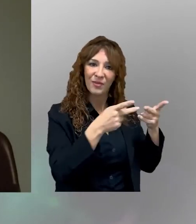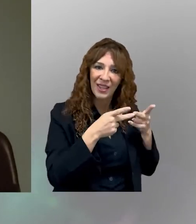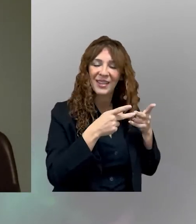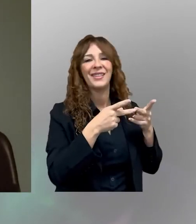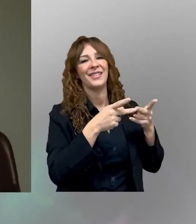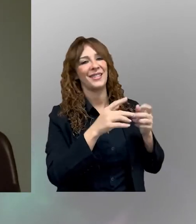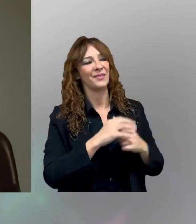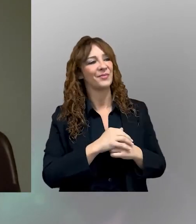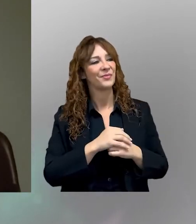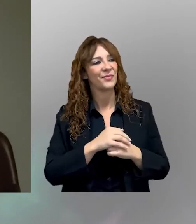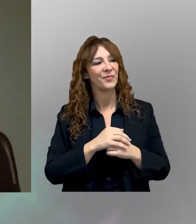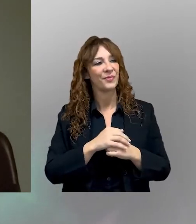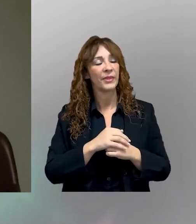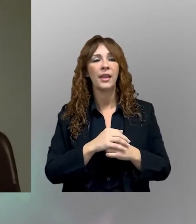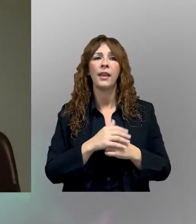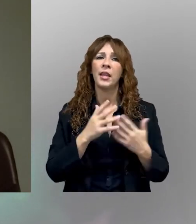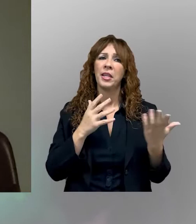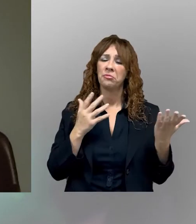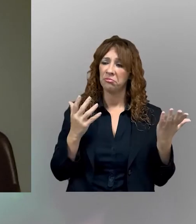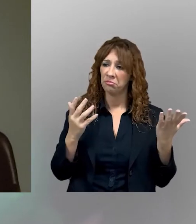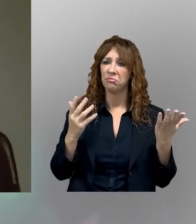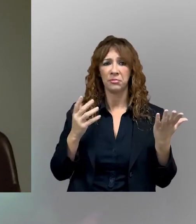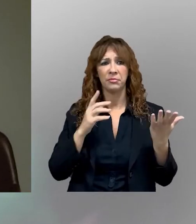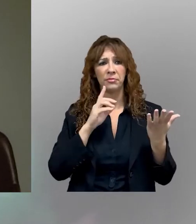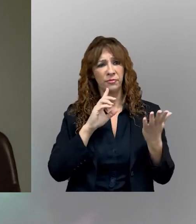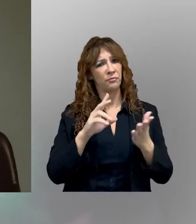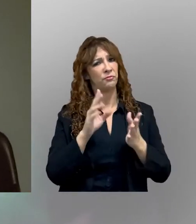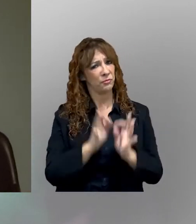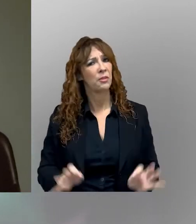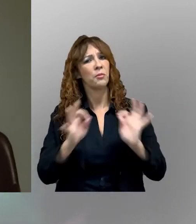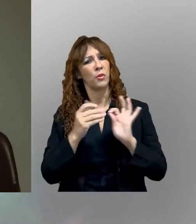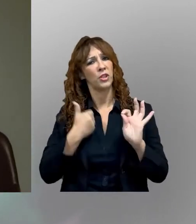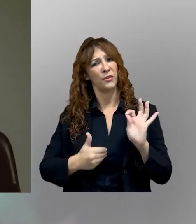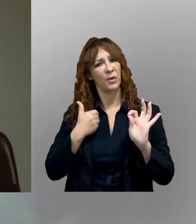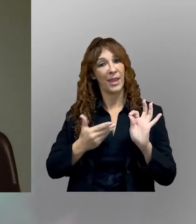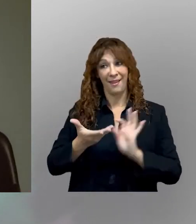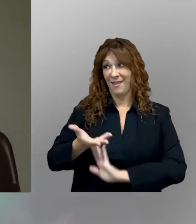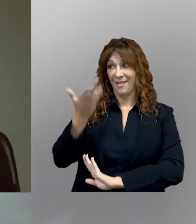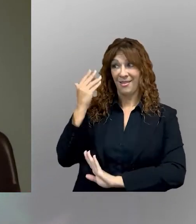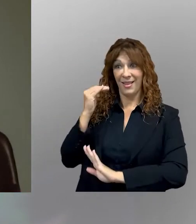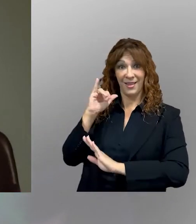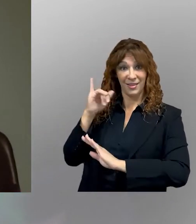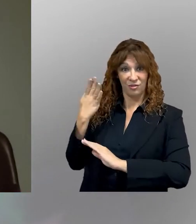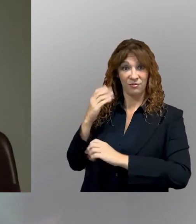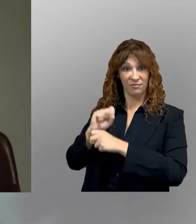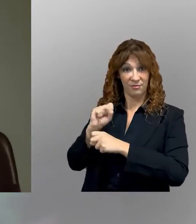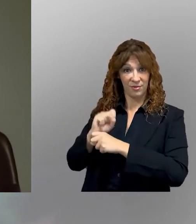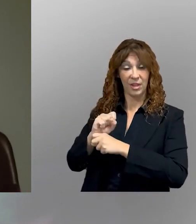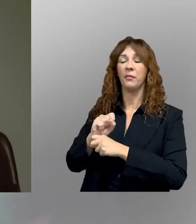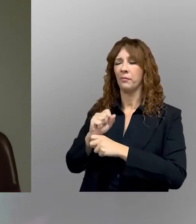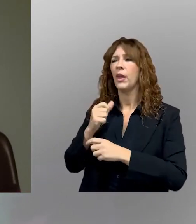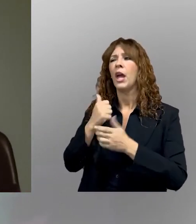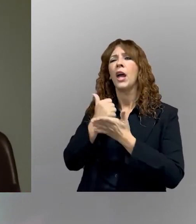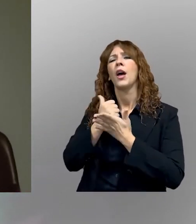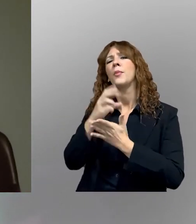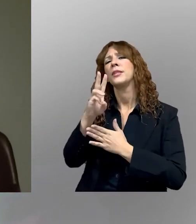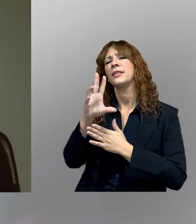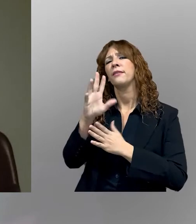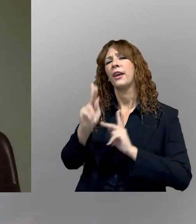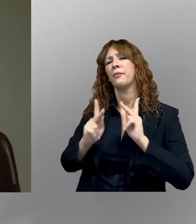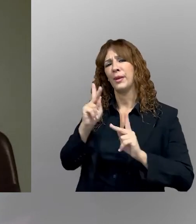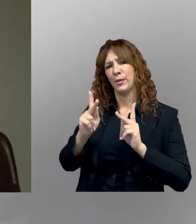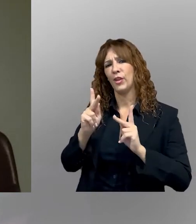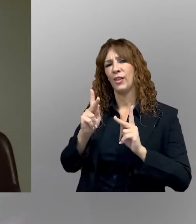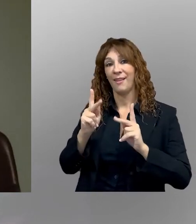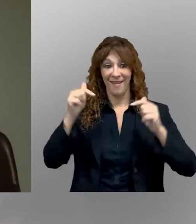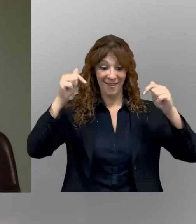their facilities, agencies, and homes. And that's very meaningful to me. At my last job, I was able to,